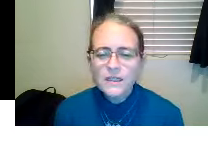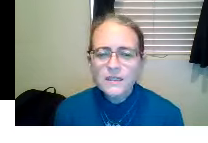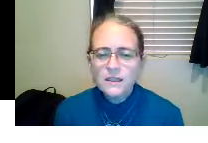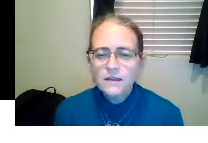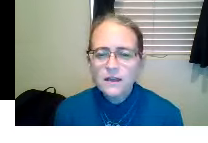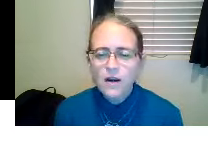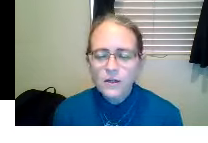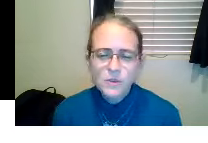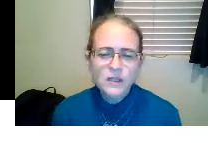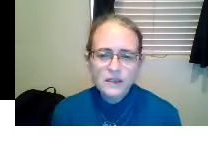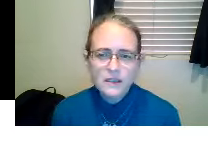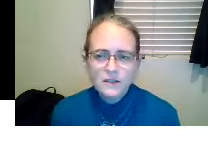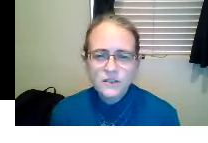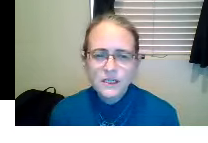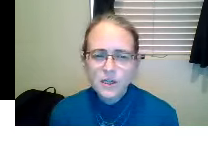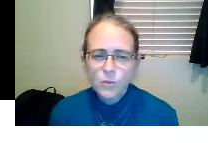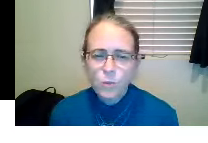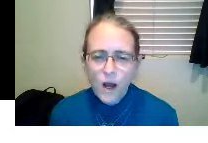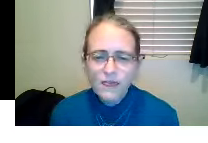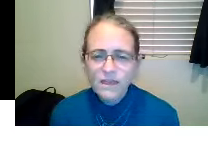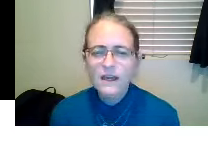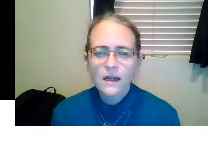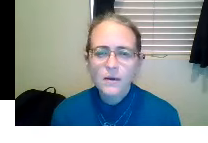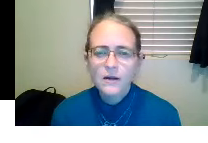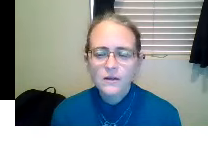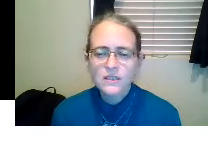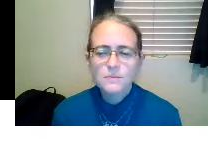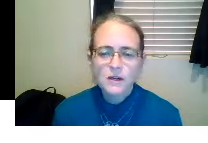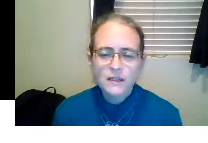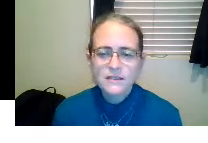you wanted our community leaders to hear one